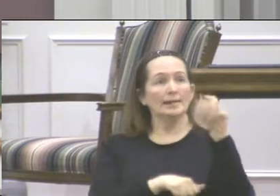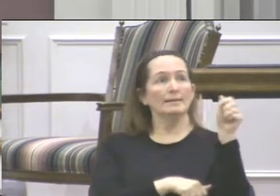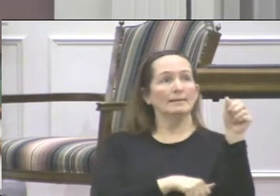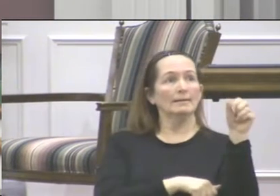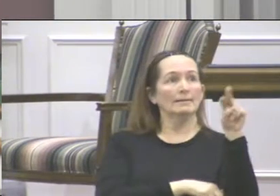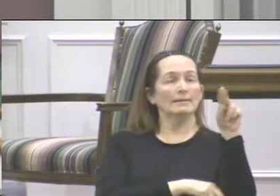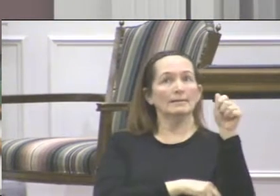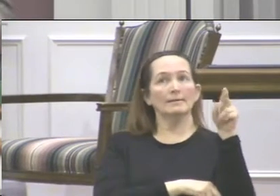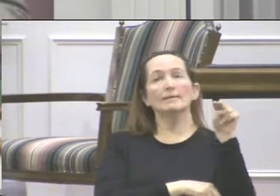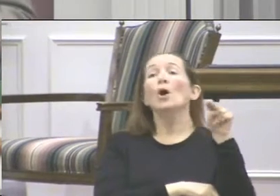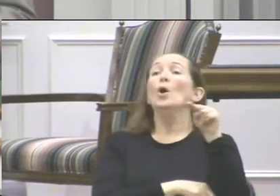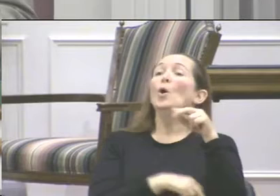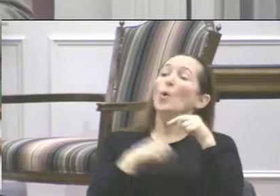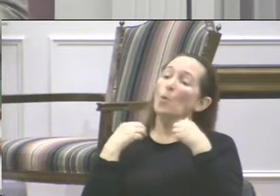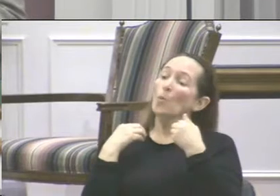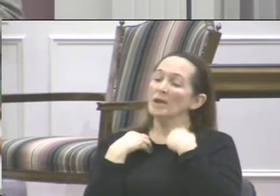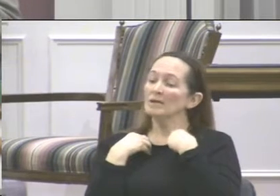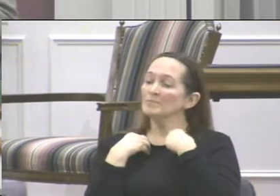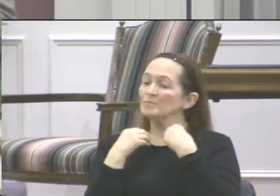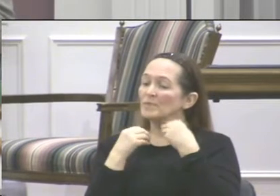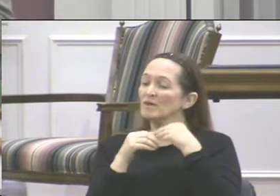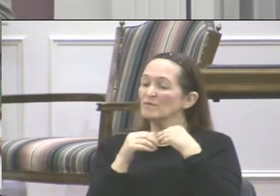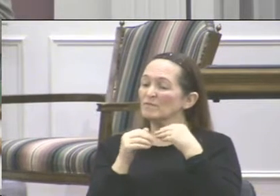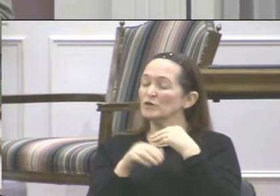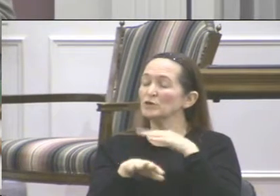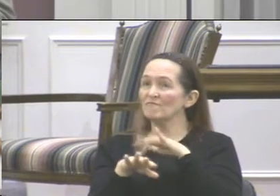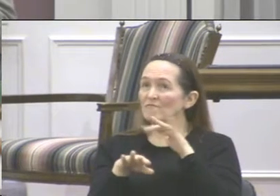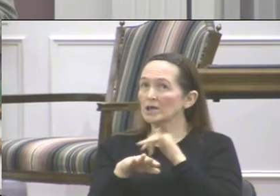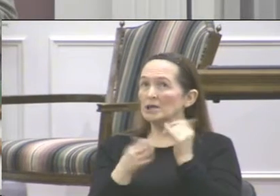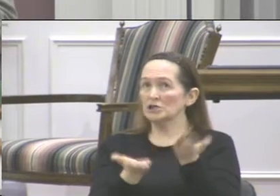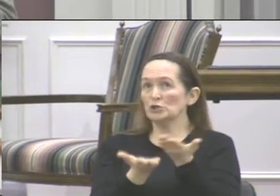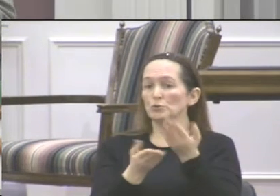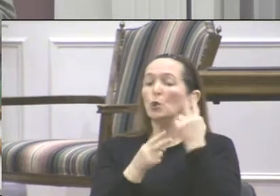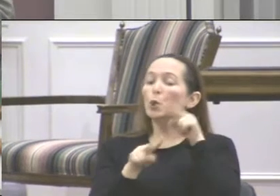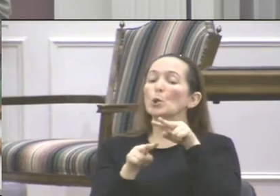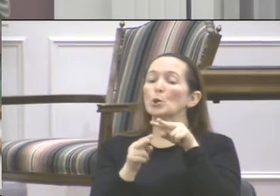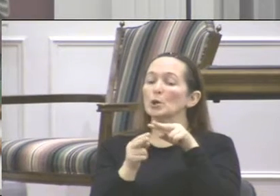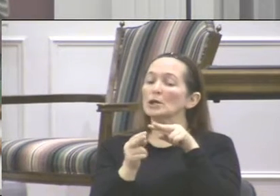Now, we have a bit of an advantage here as we look at this passage of Scripture